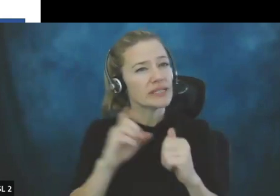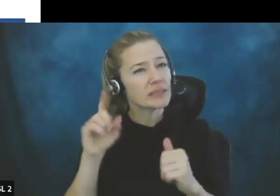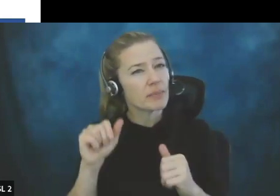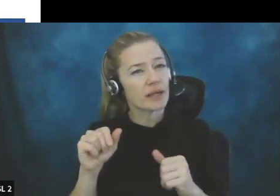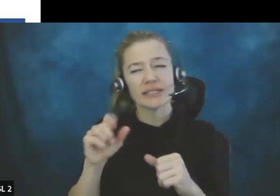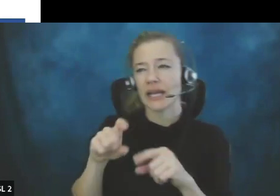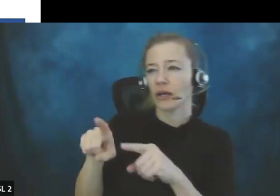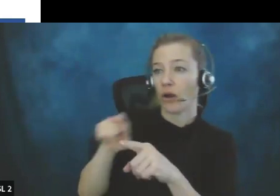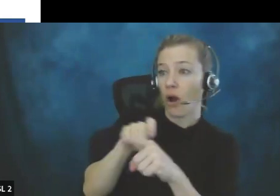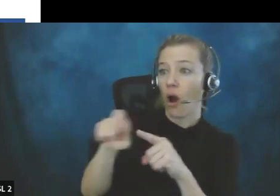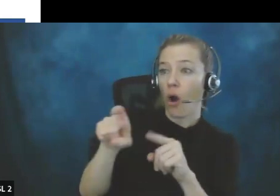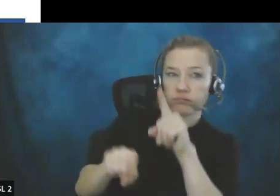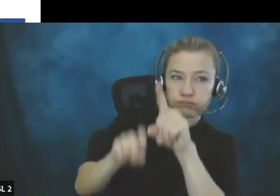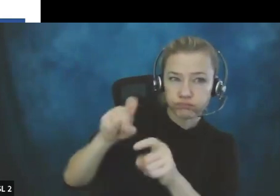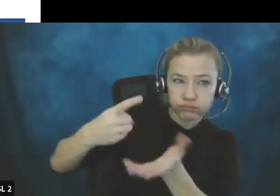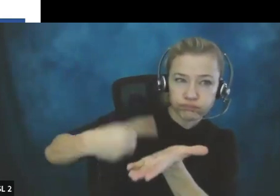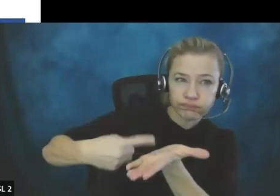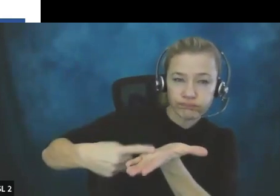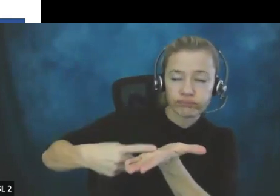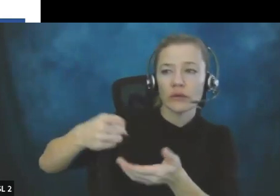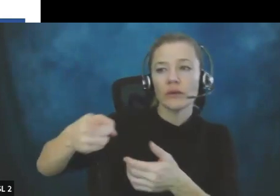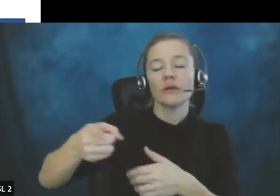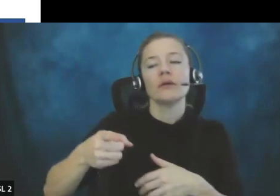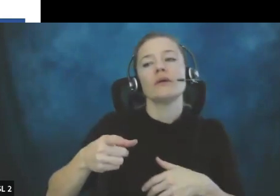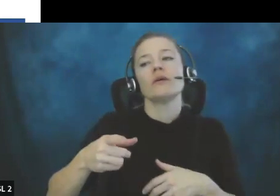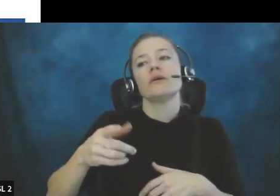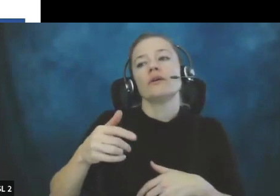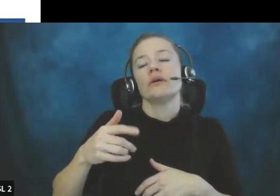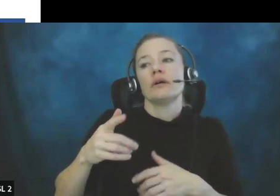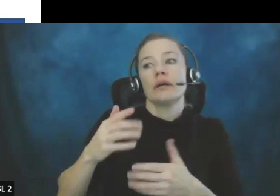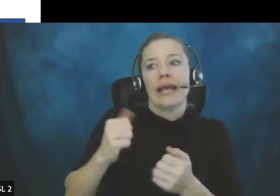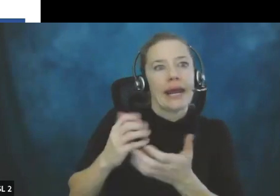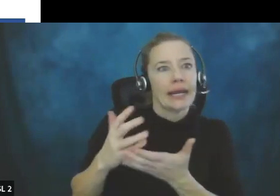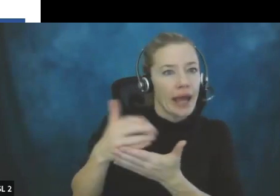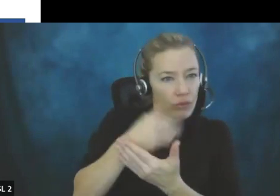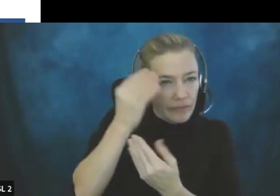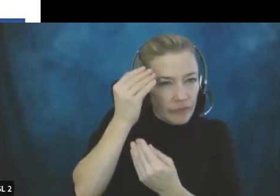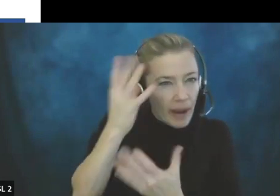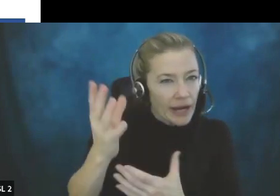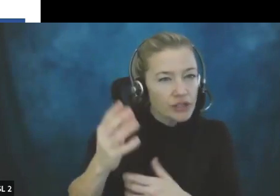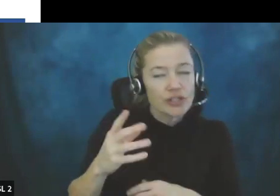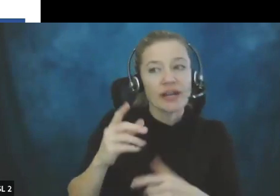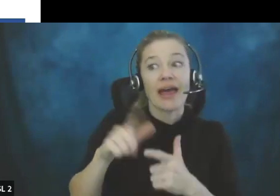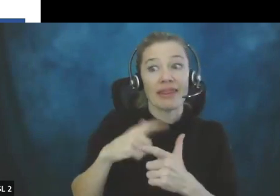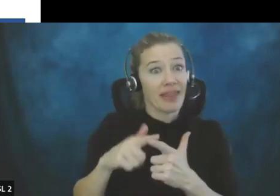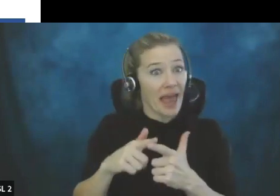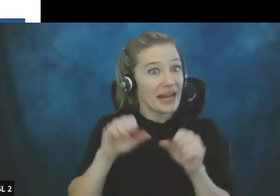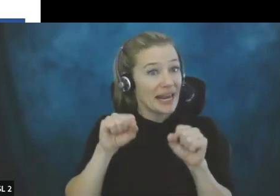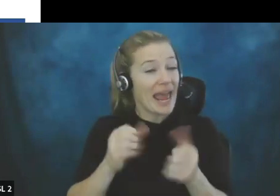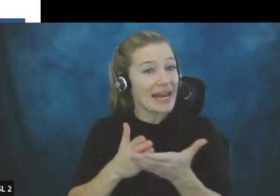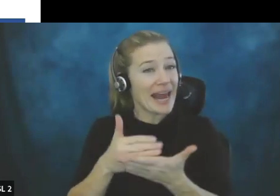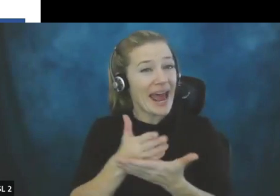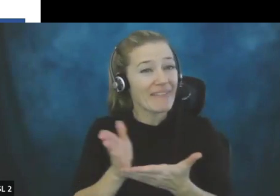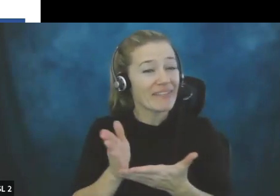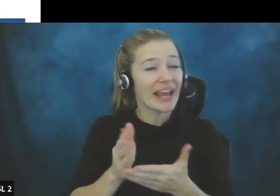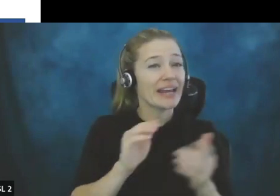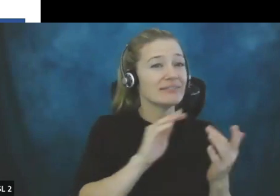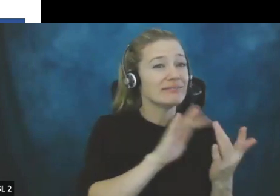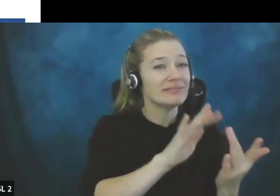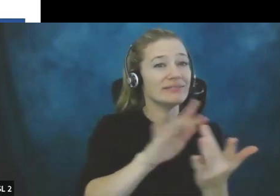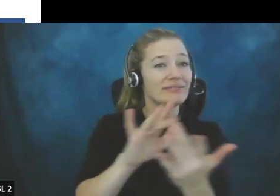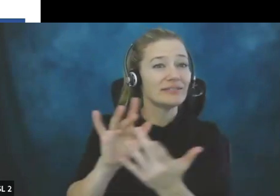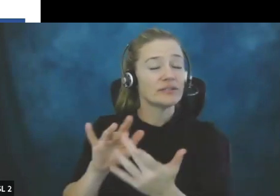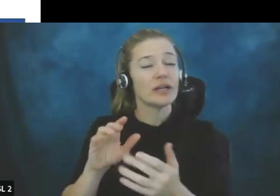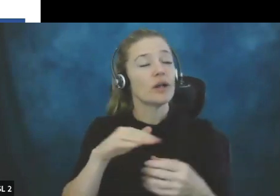adults, and caregivers can get connected to information, and then be able to navigate to